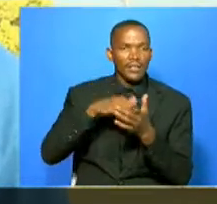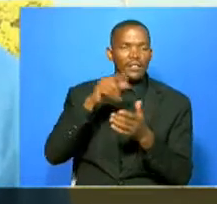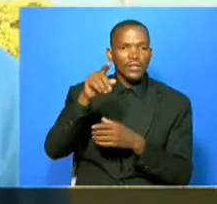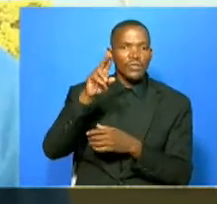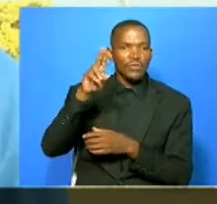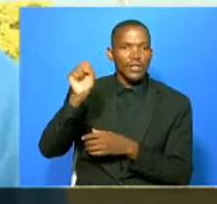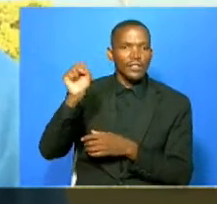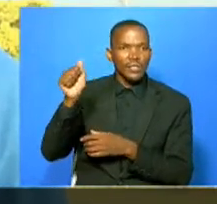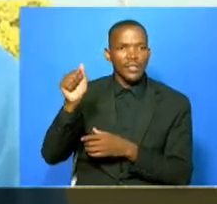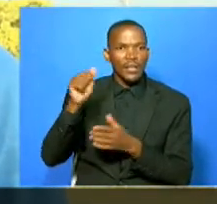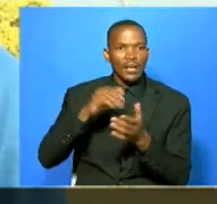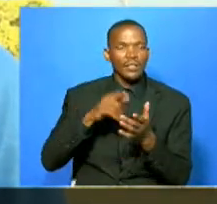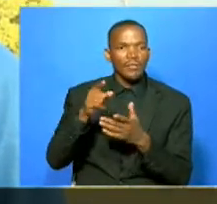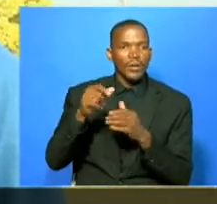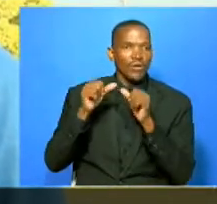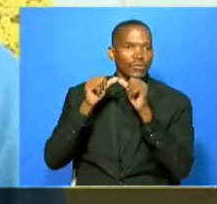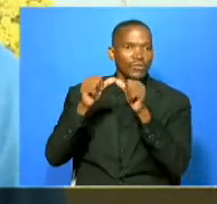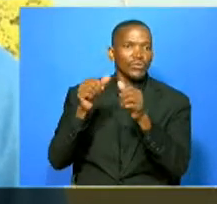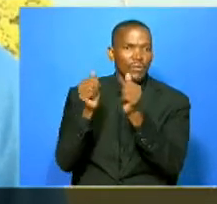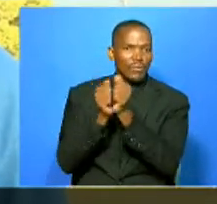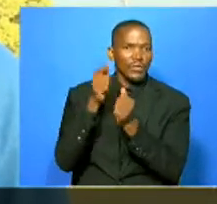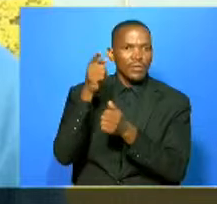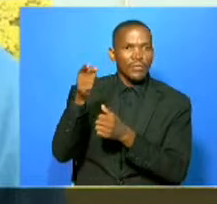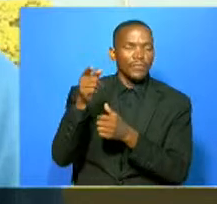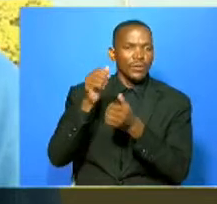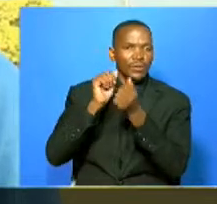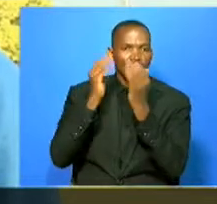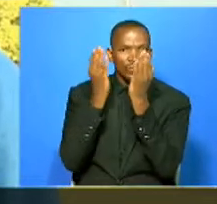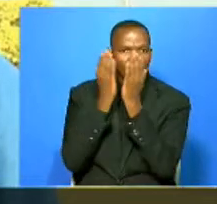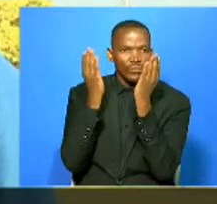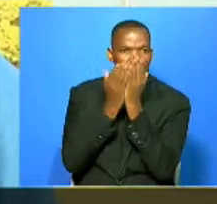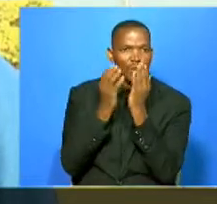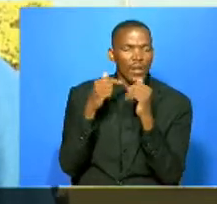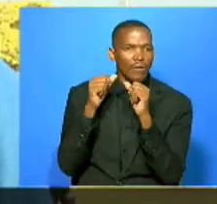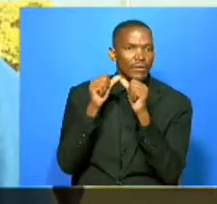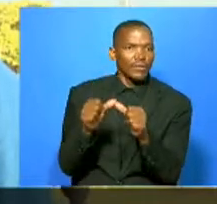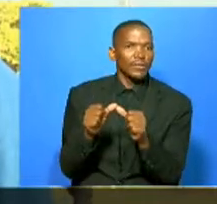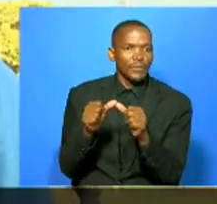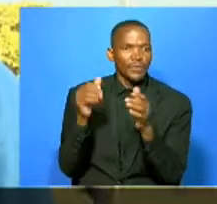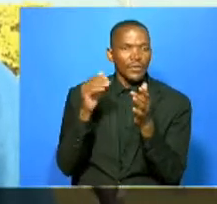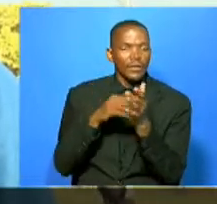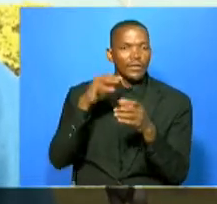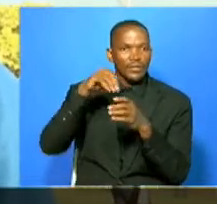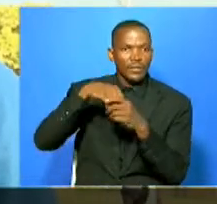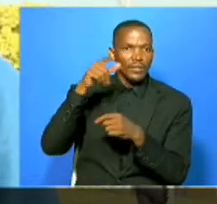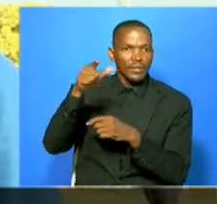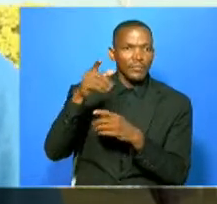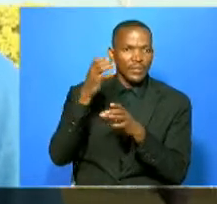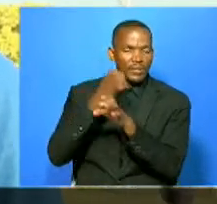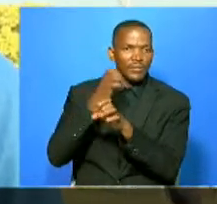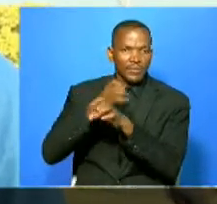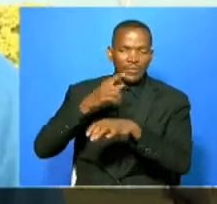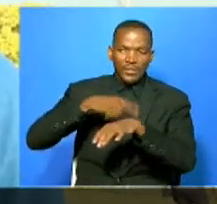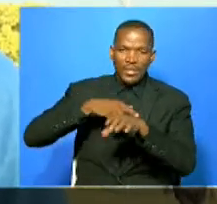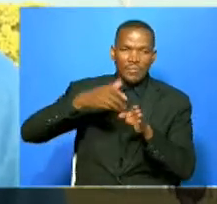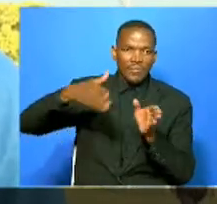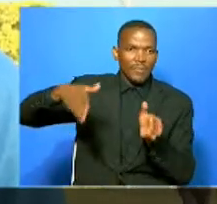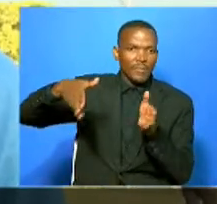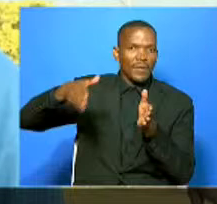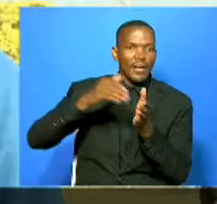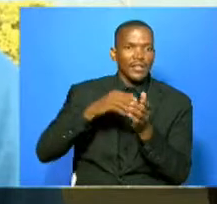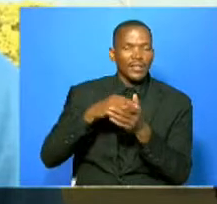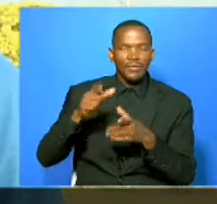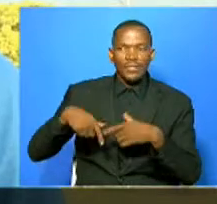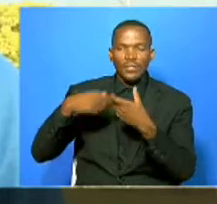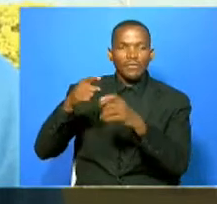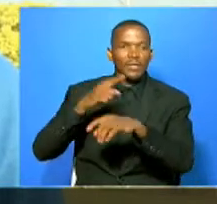USA. Still held up with school. They're in examination period, so we also had to